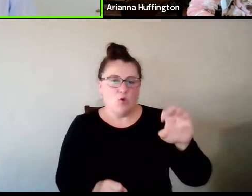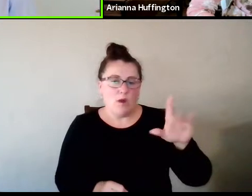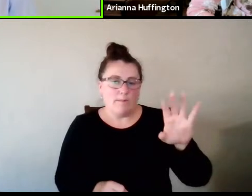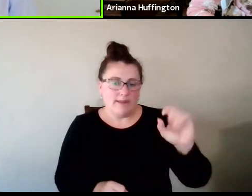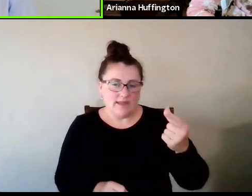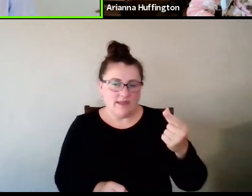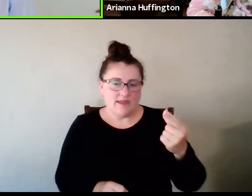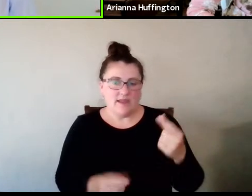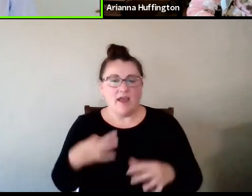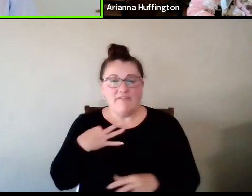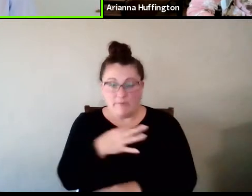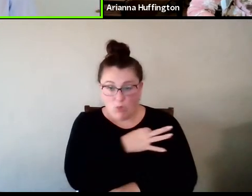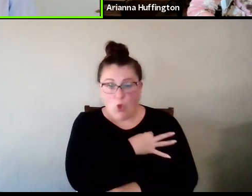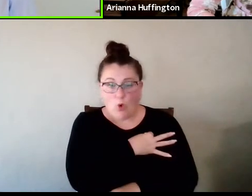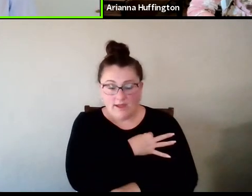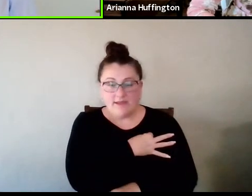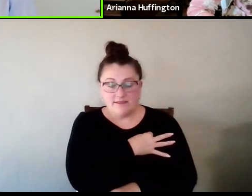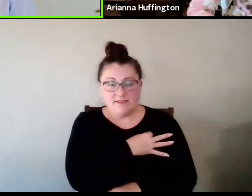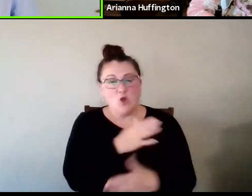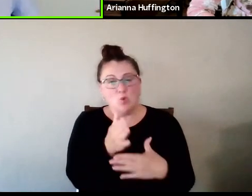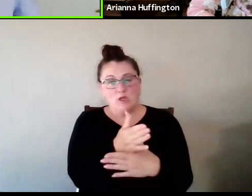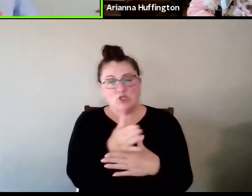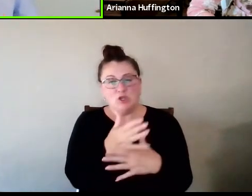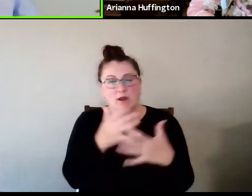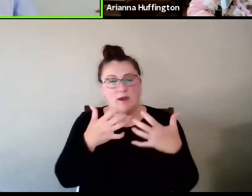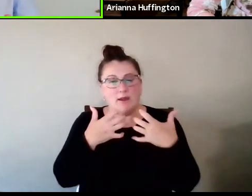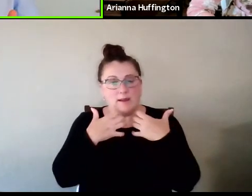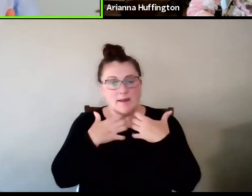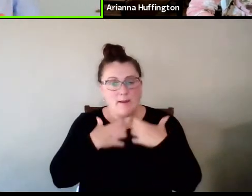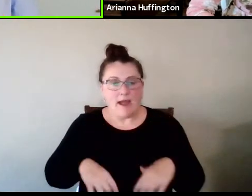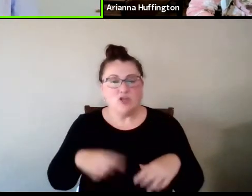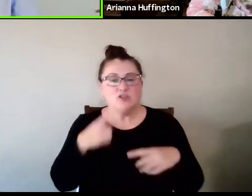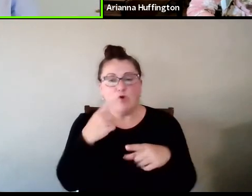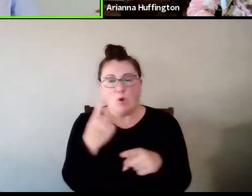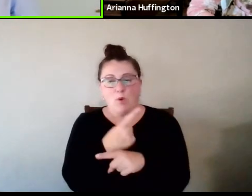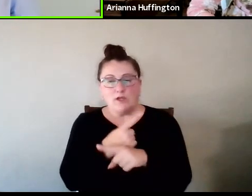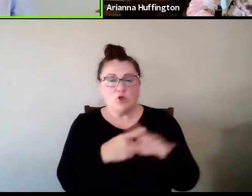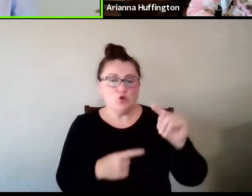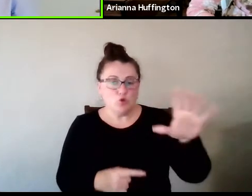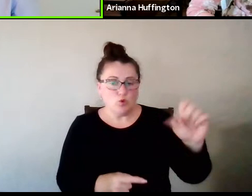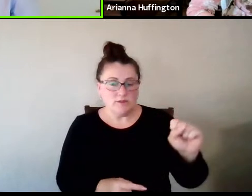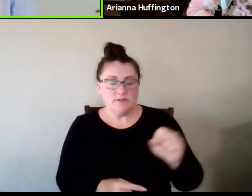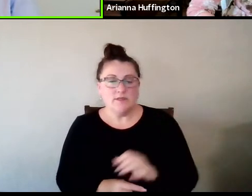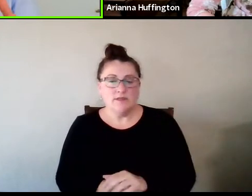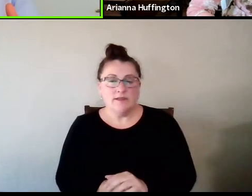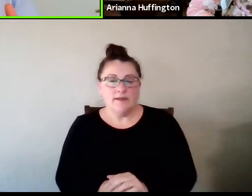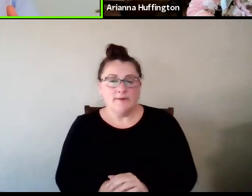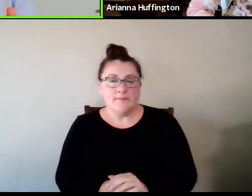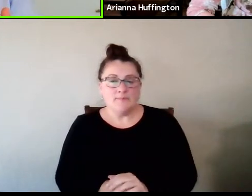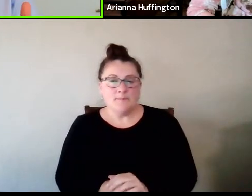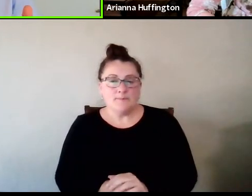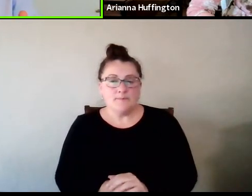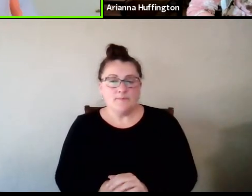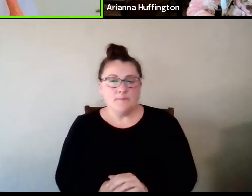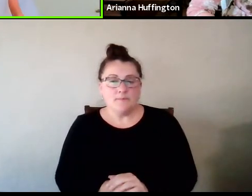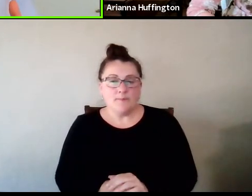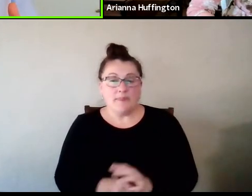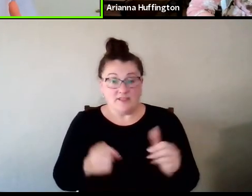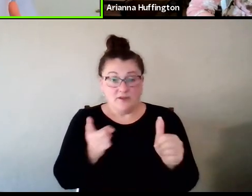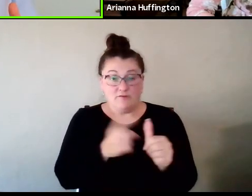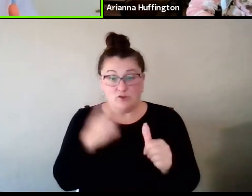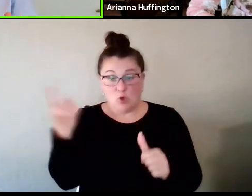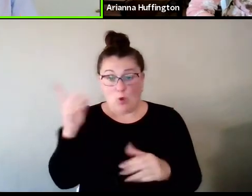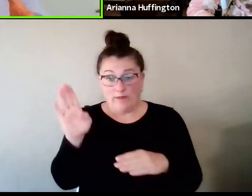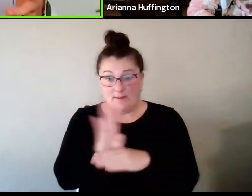of employees. So we share that passion for practical tools. And I think we're going to post the, because it's the first and I think only